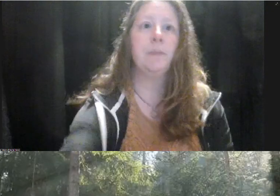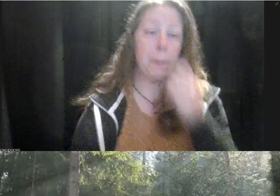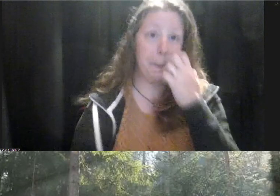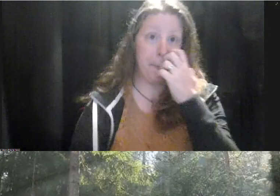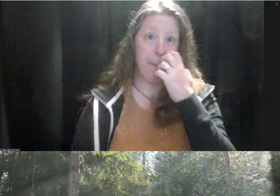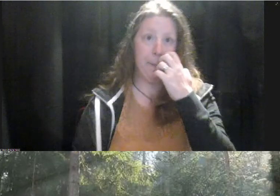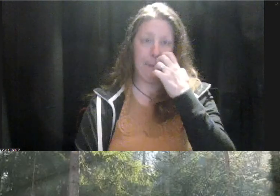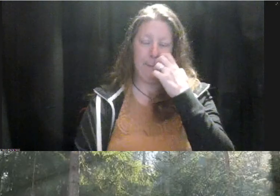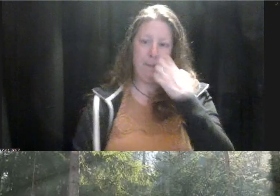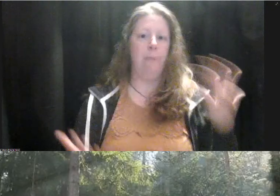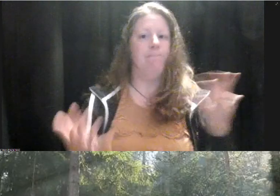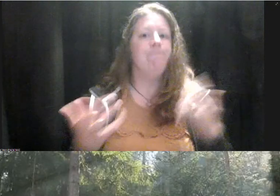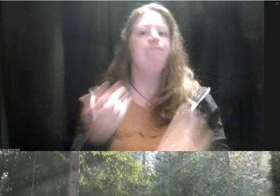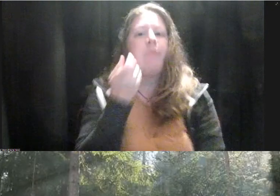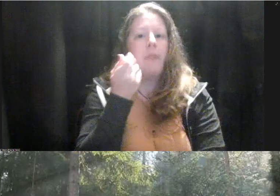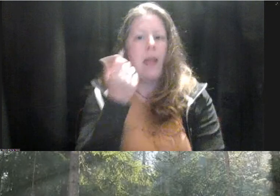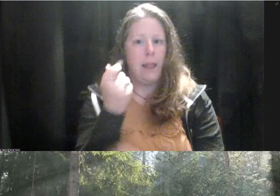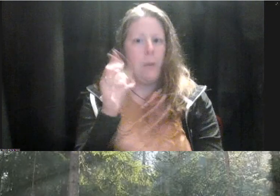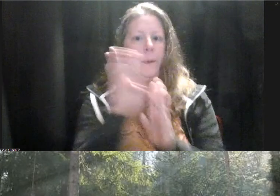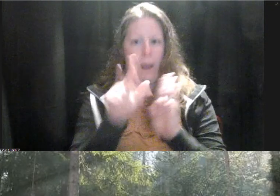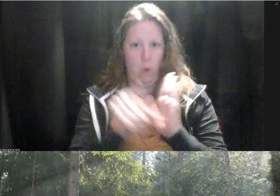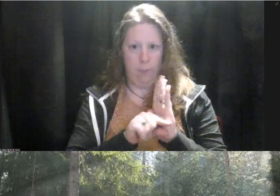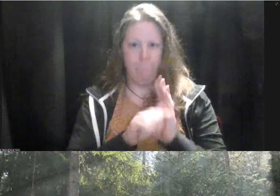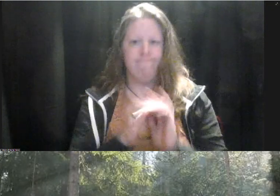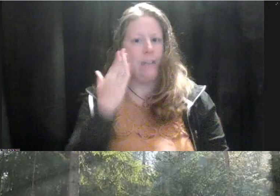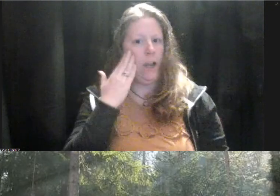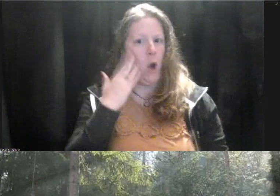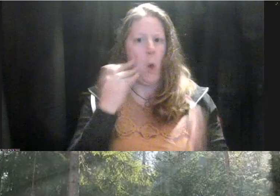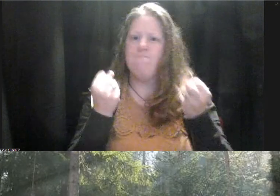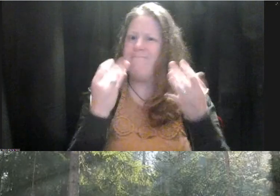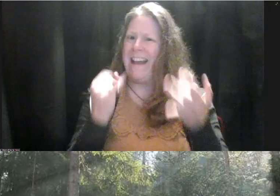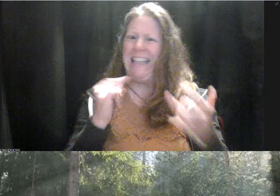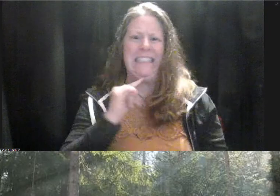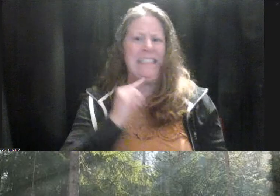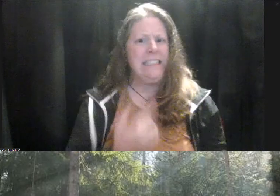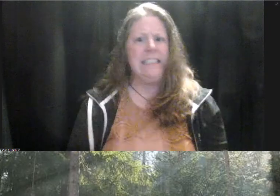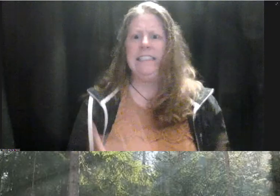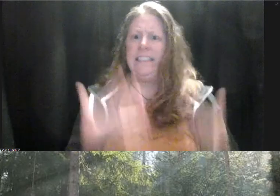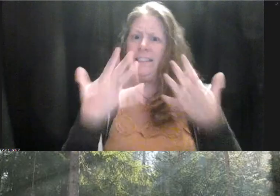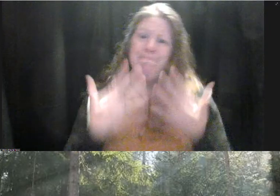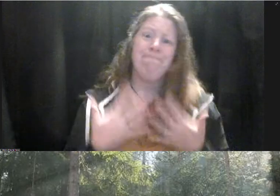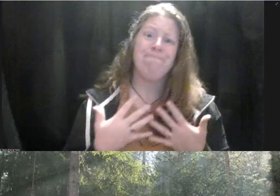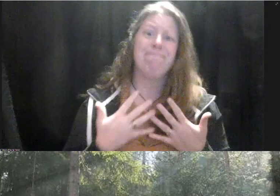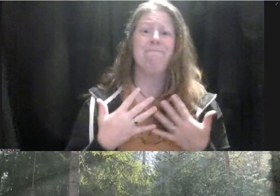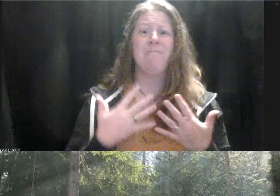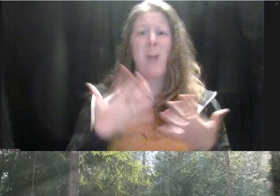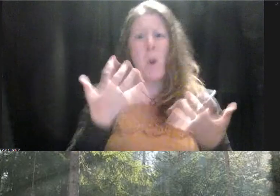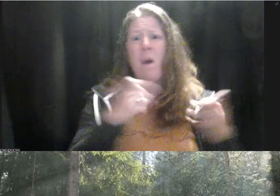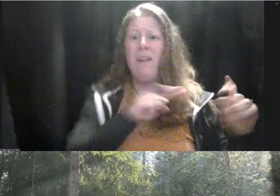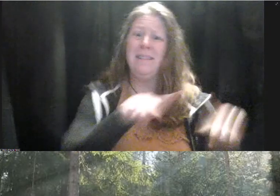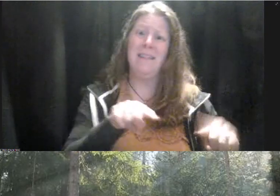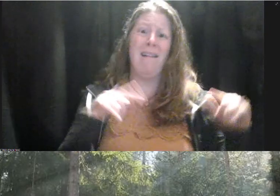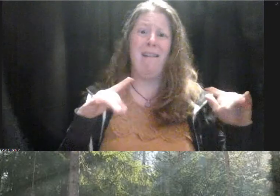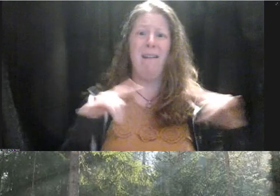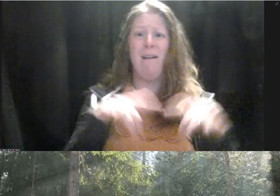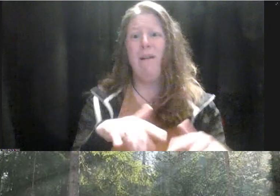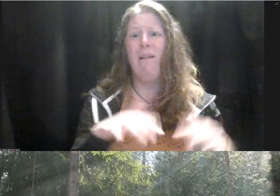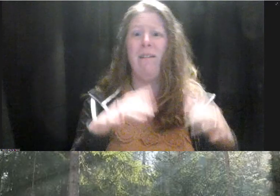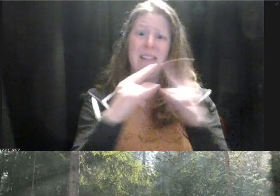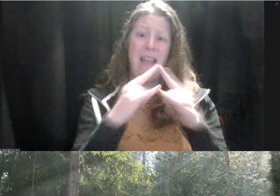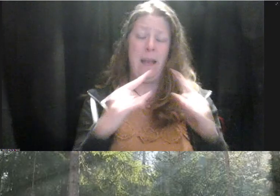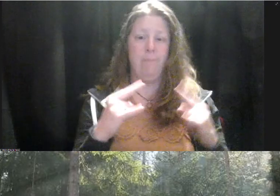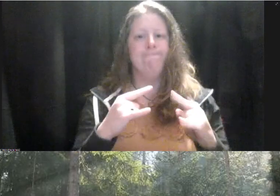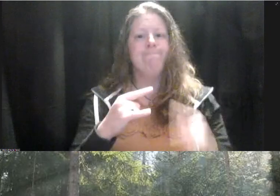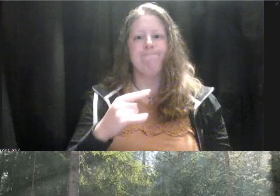So, FYI. Now, a little bit of background rationale. I know you're disappointed